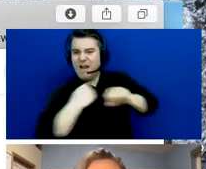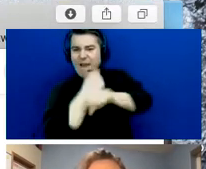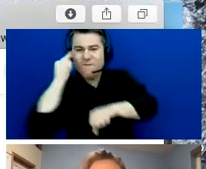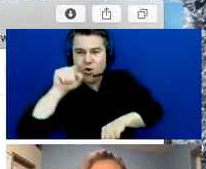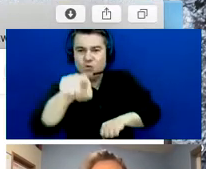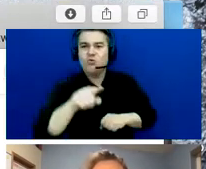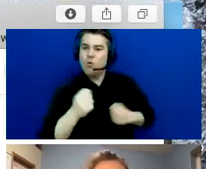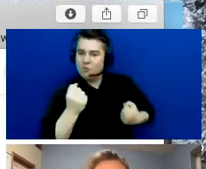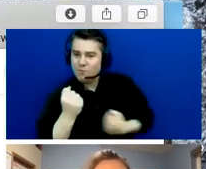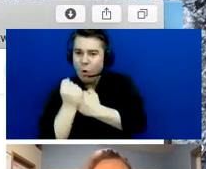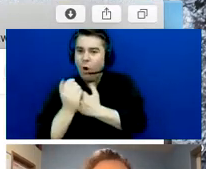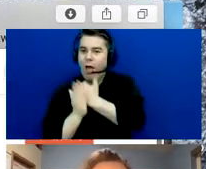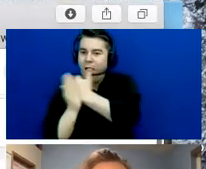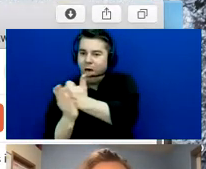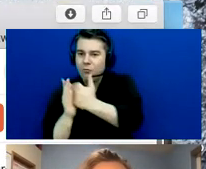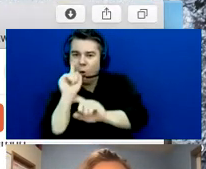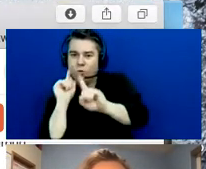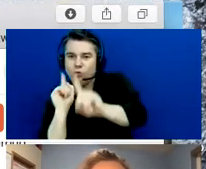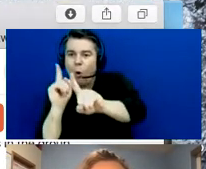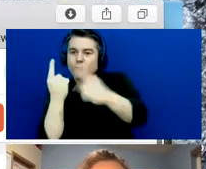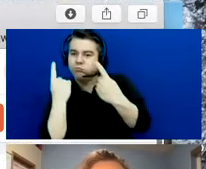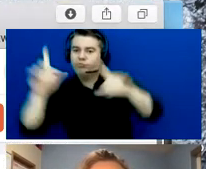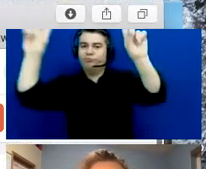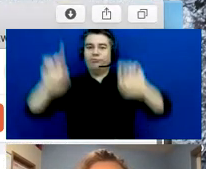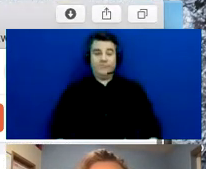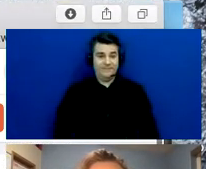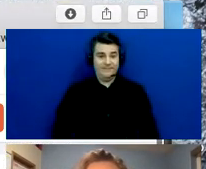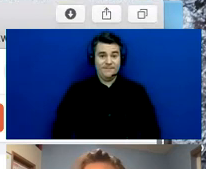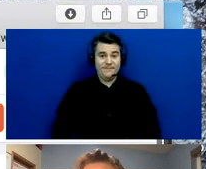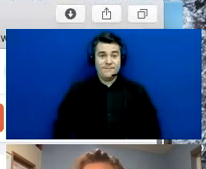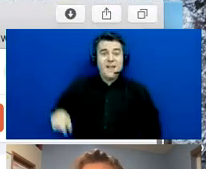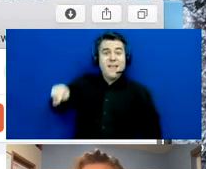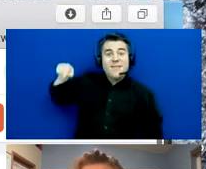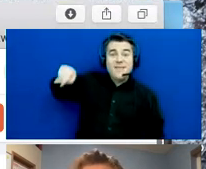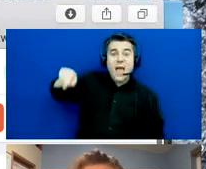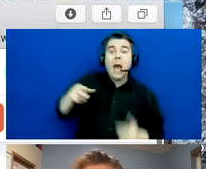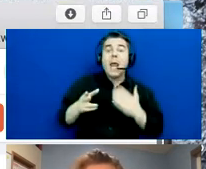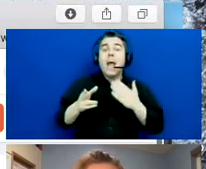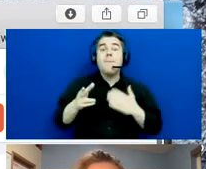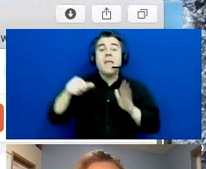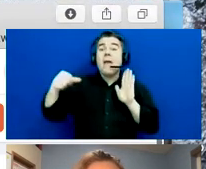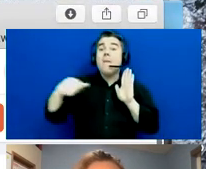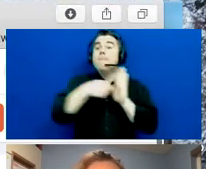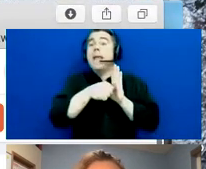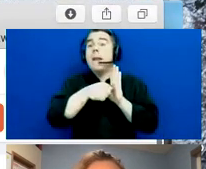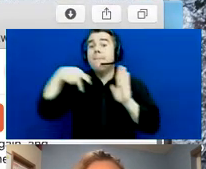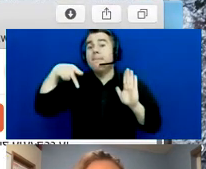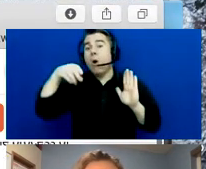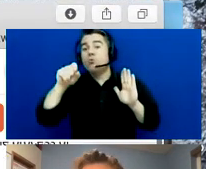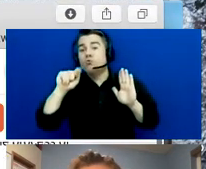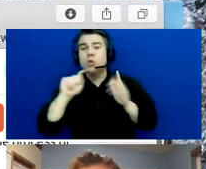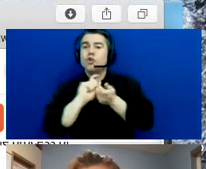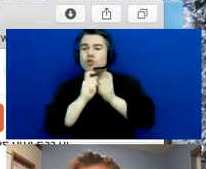you achieve your goals. So down here, the pin post changes every month. This is